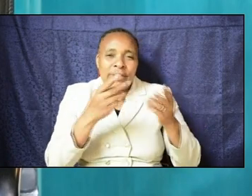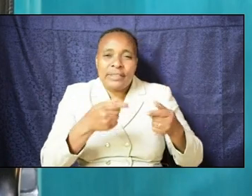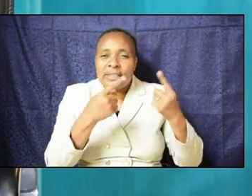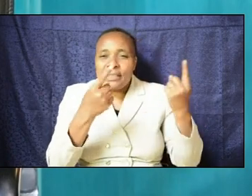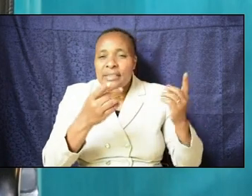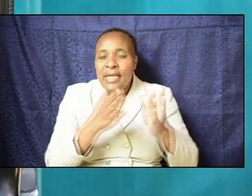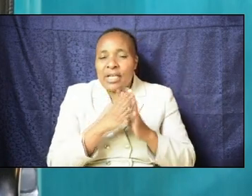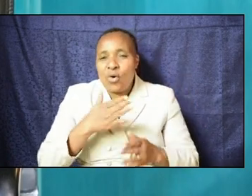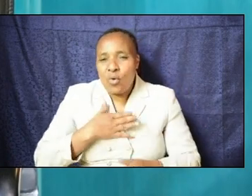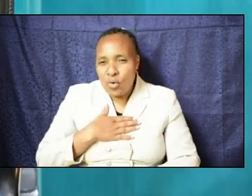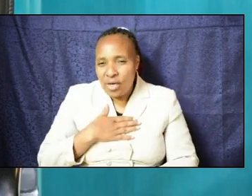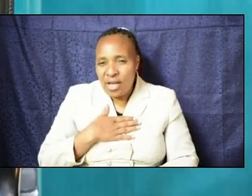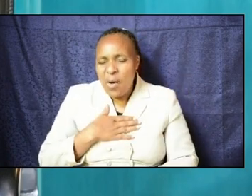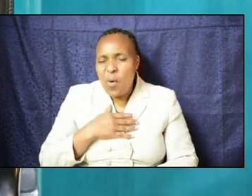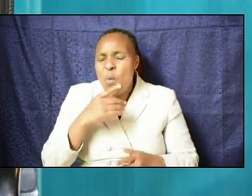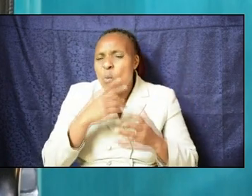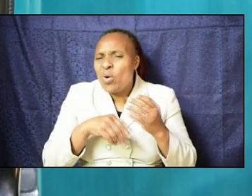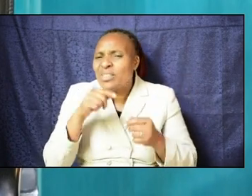honor.